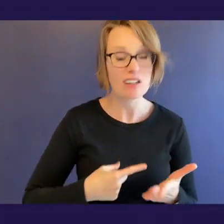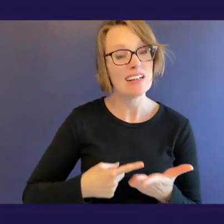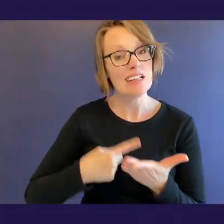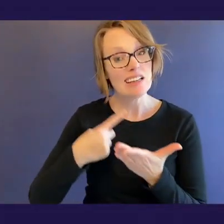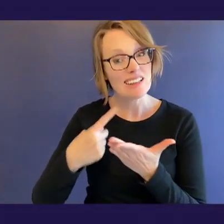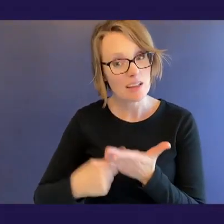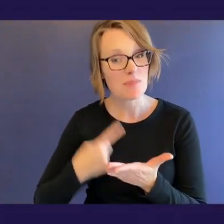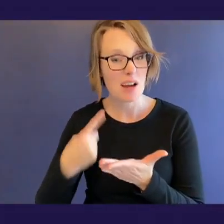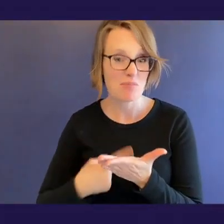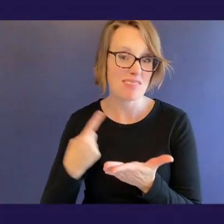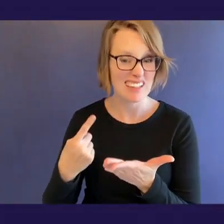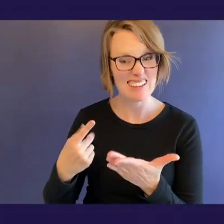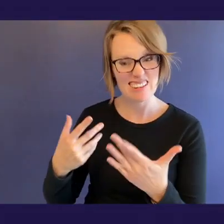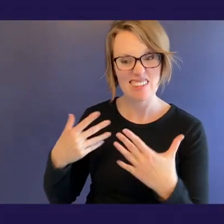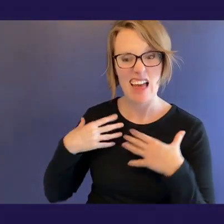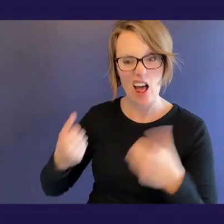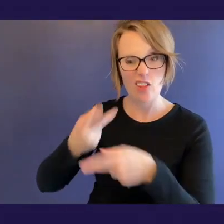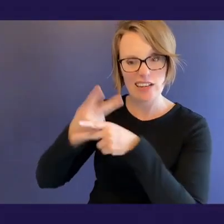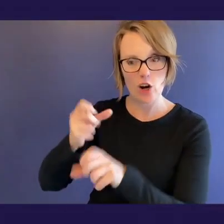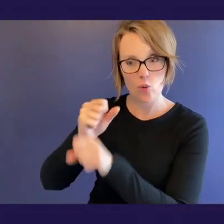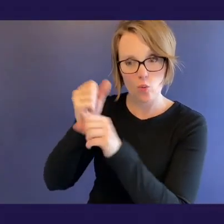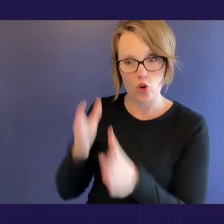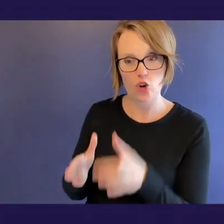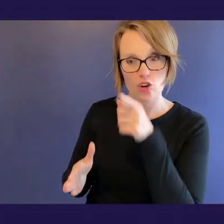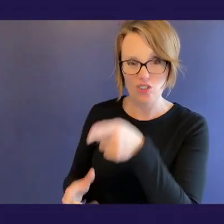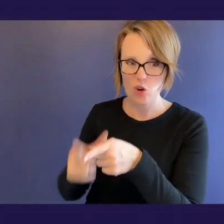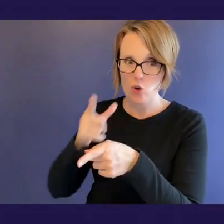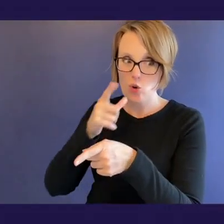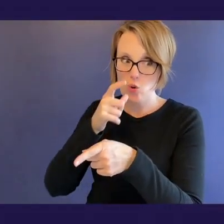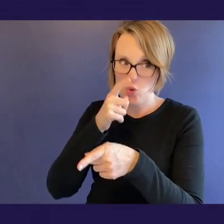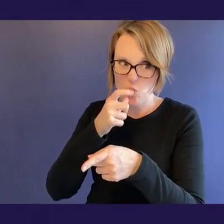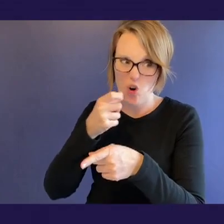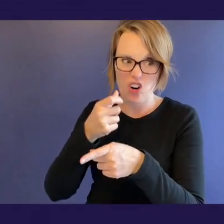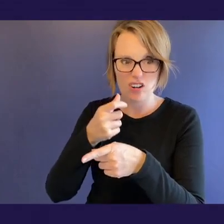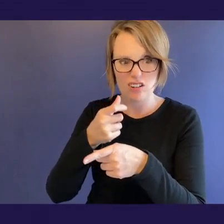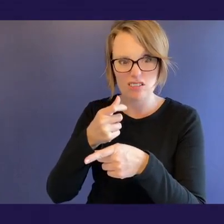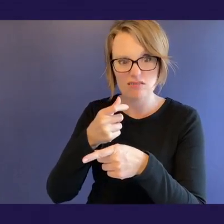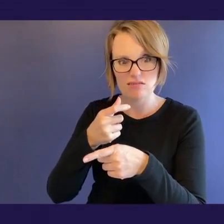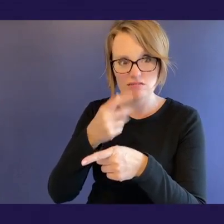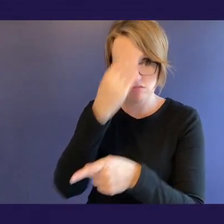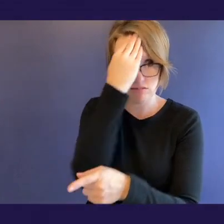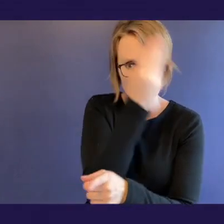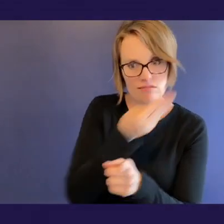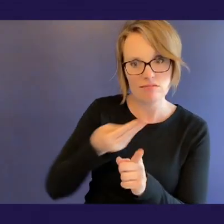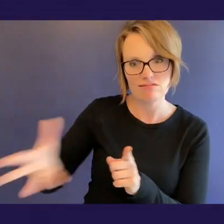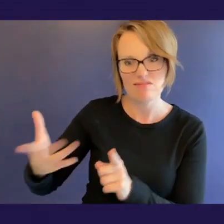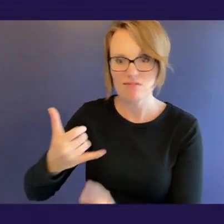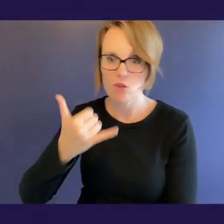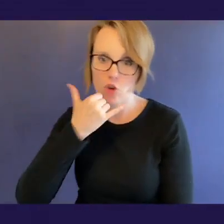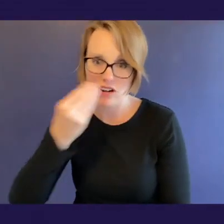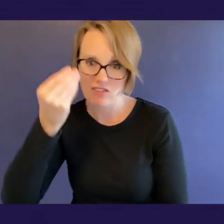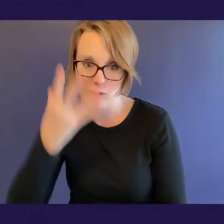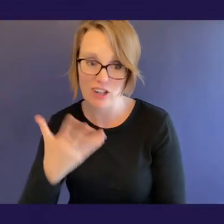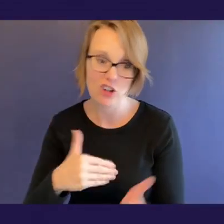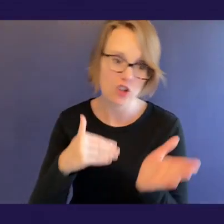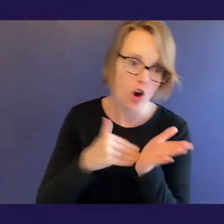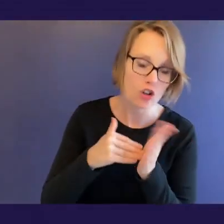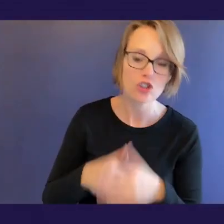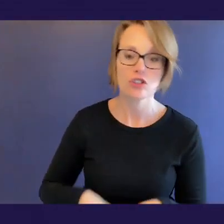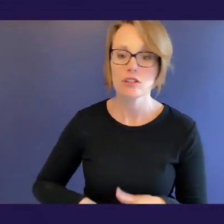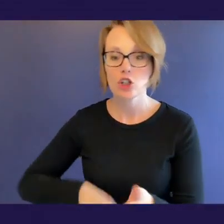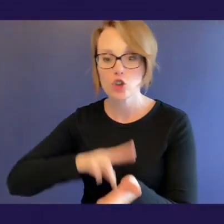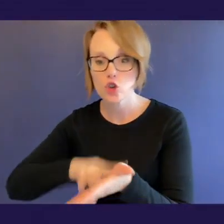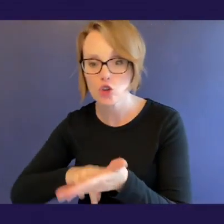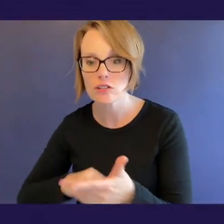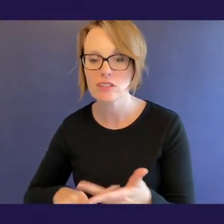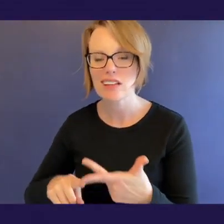much larger proportion of the share of voice than they used to be. Physicians, nurses, chiropractors were always a